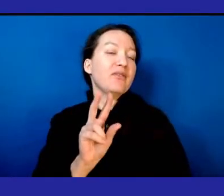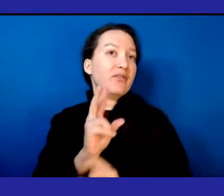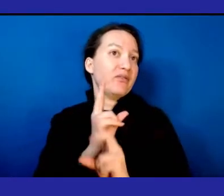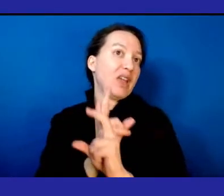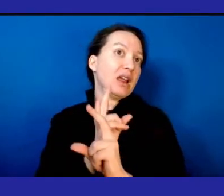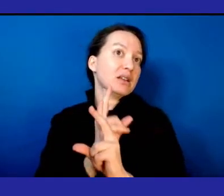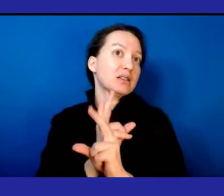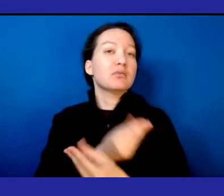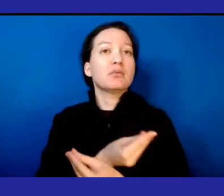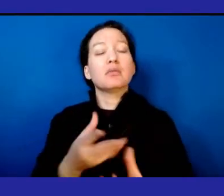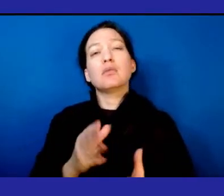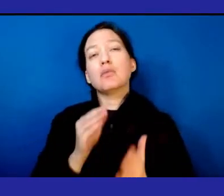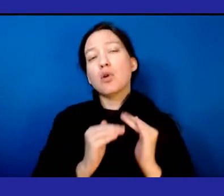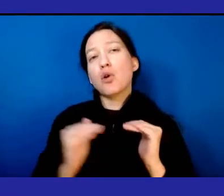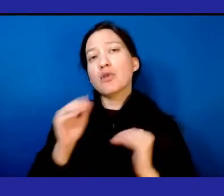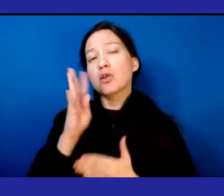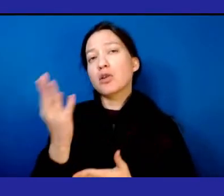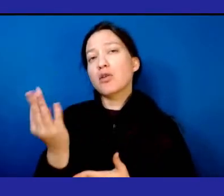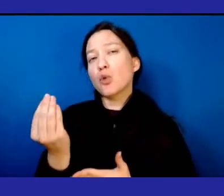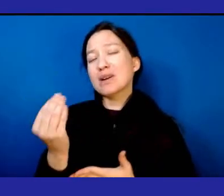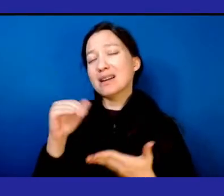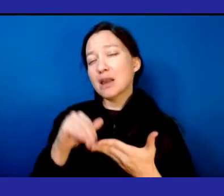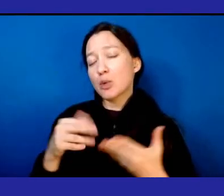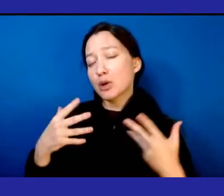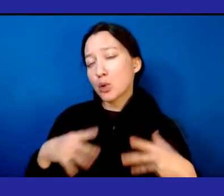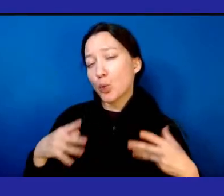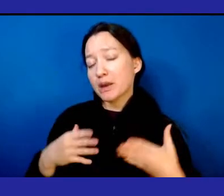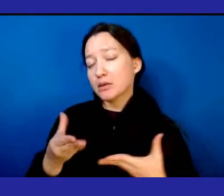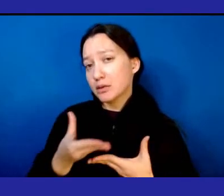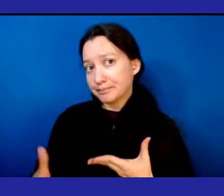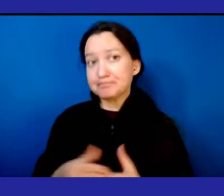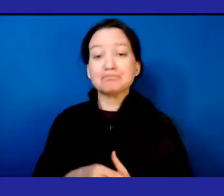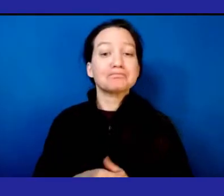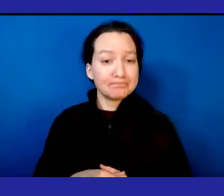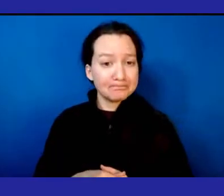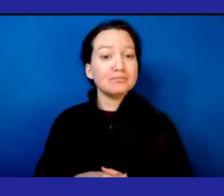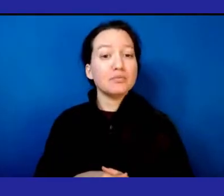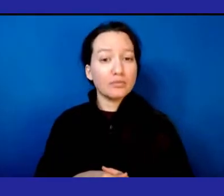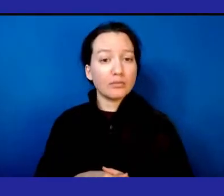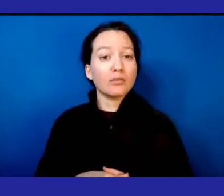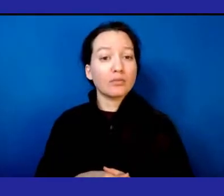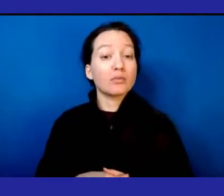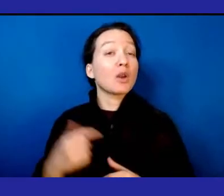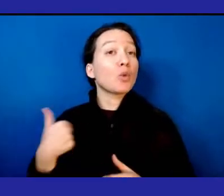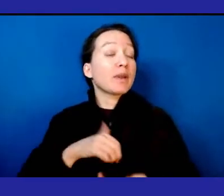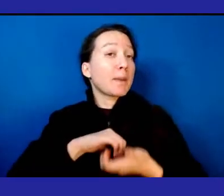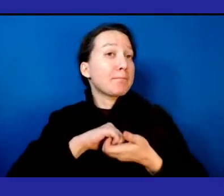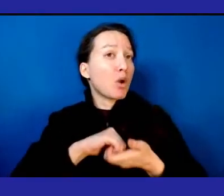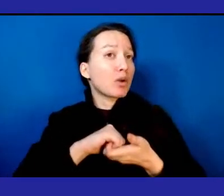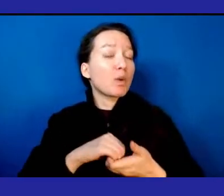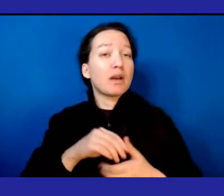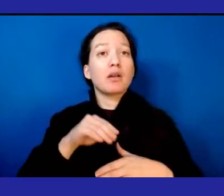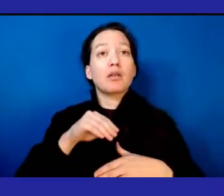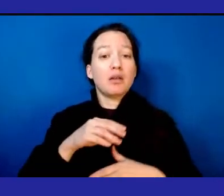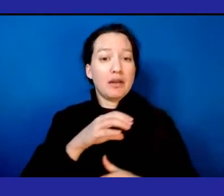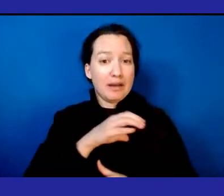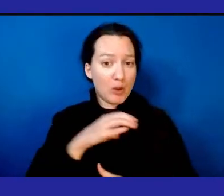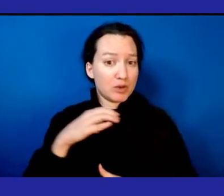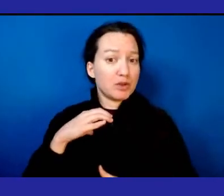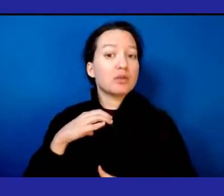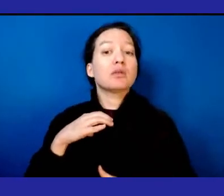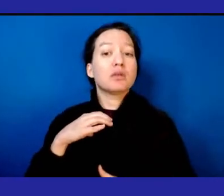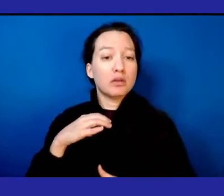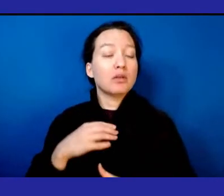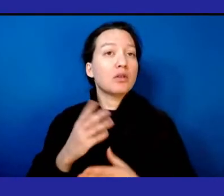over 14,000 clothing items. We are partnering with the consulates to promote